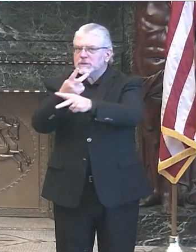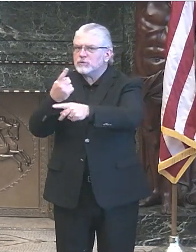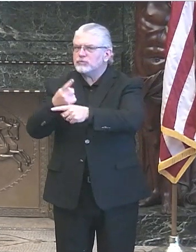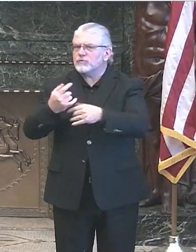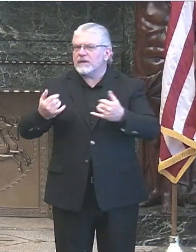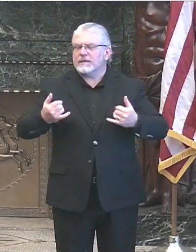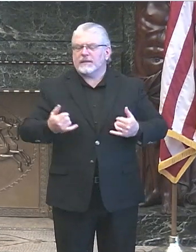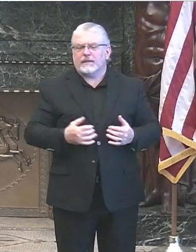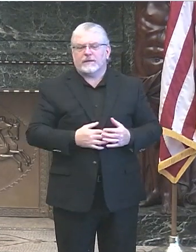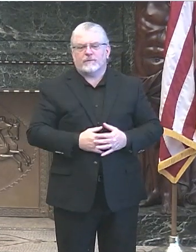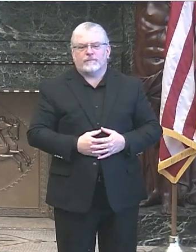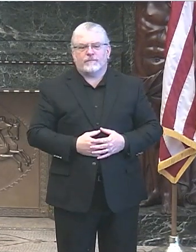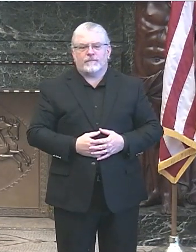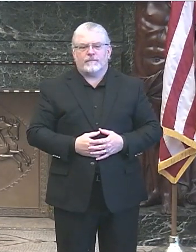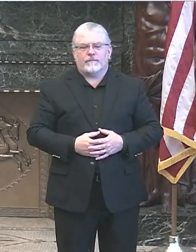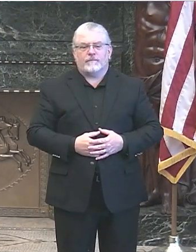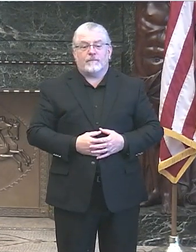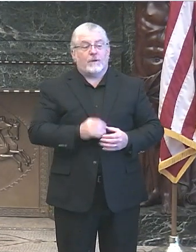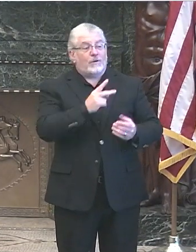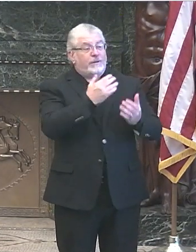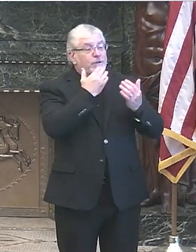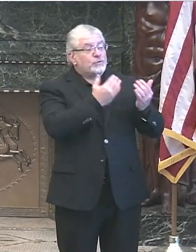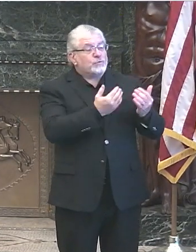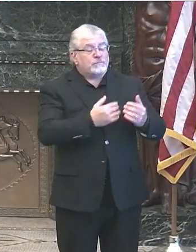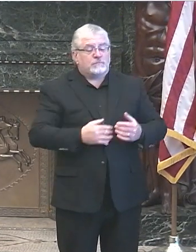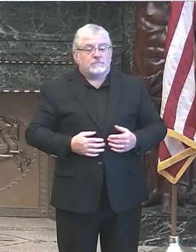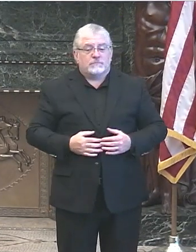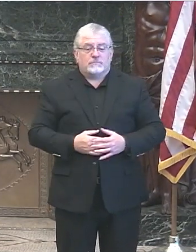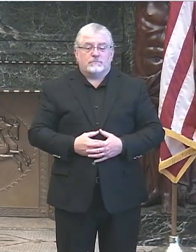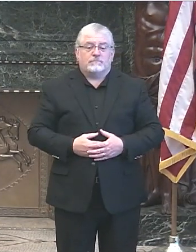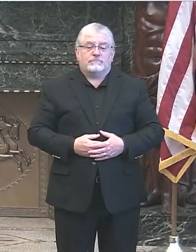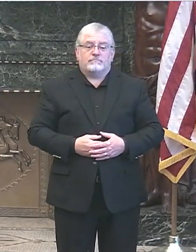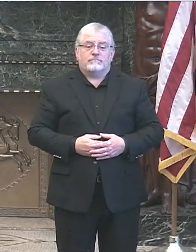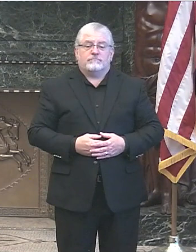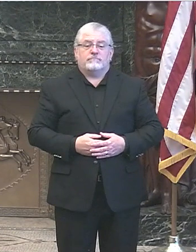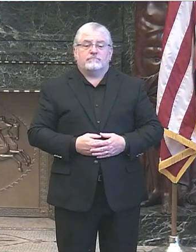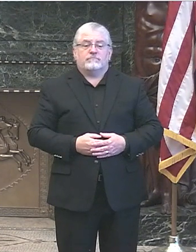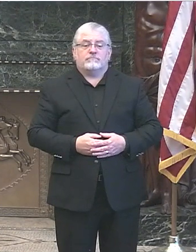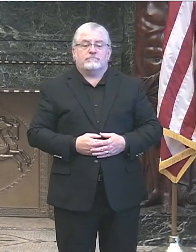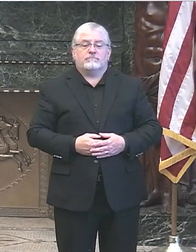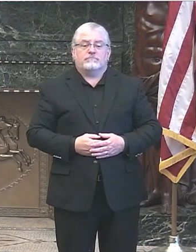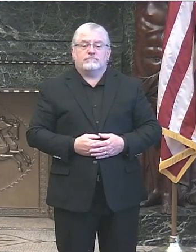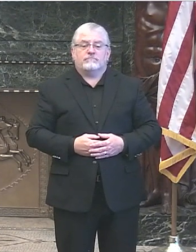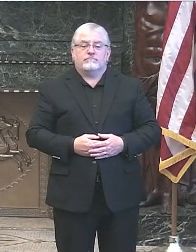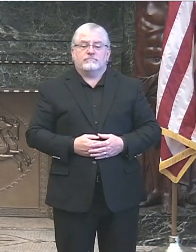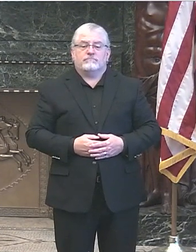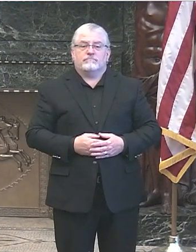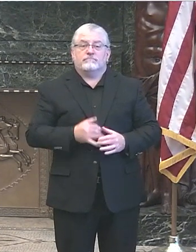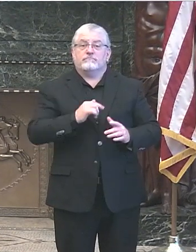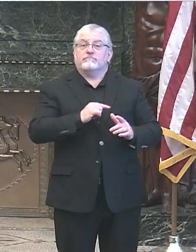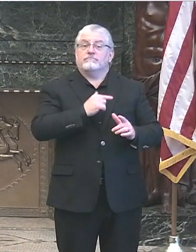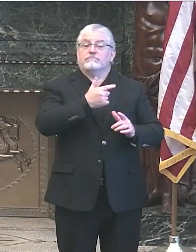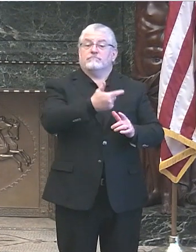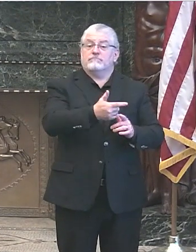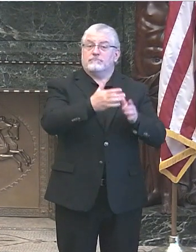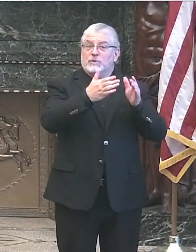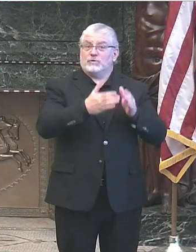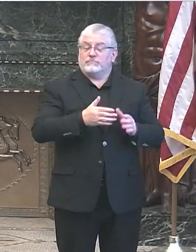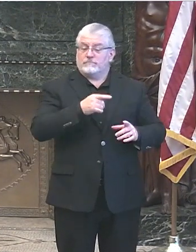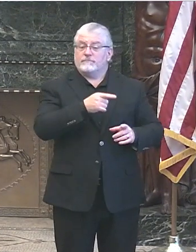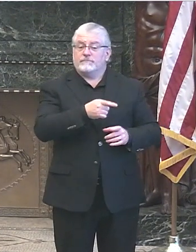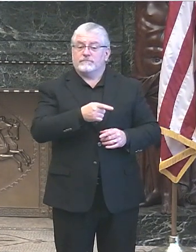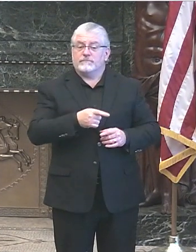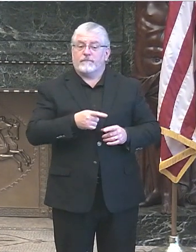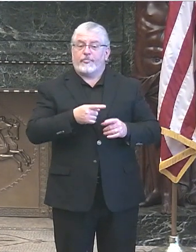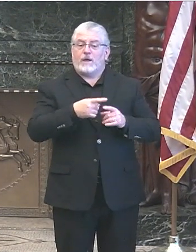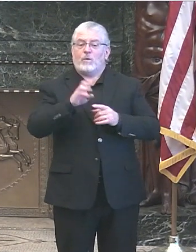Thanks. All right, now we are going to go to Walter Perez with 6 ABC.